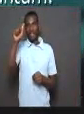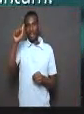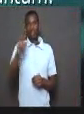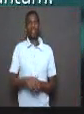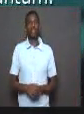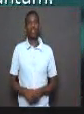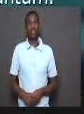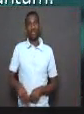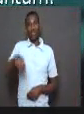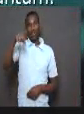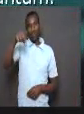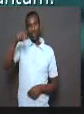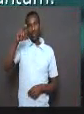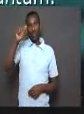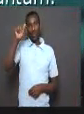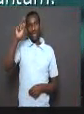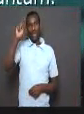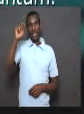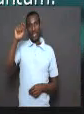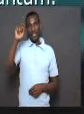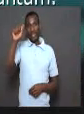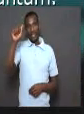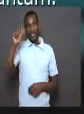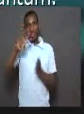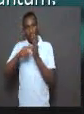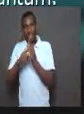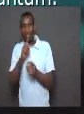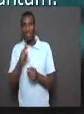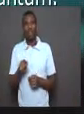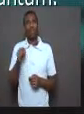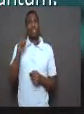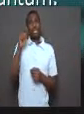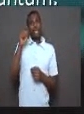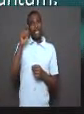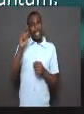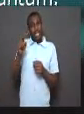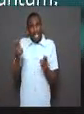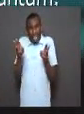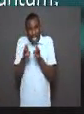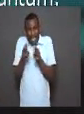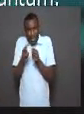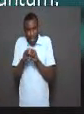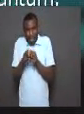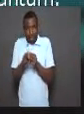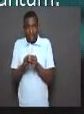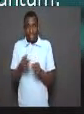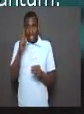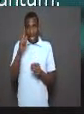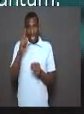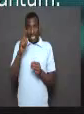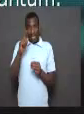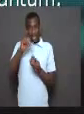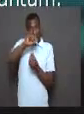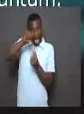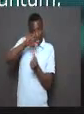A quanta is a set amount by which an atom can increase or